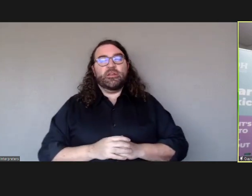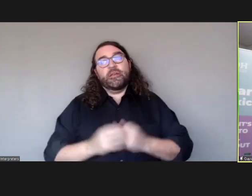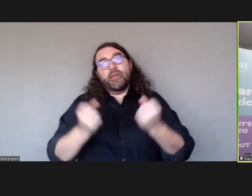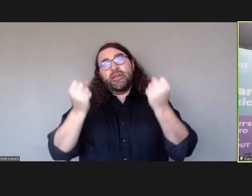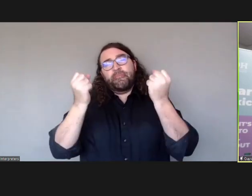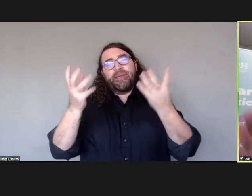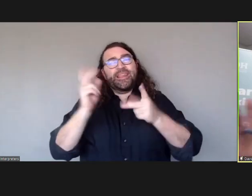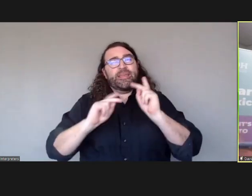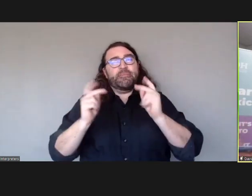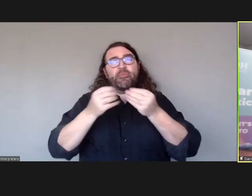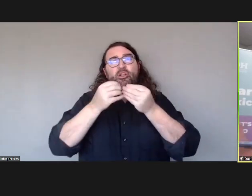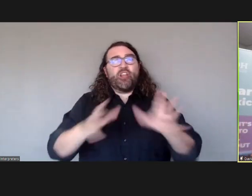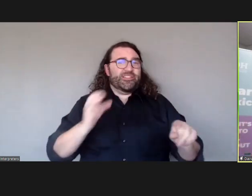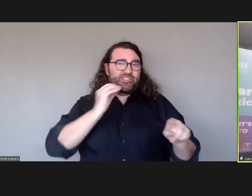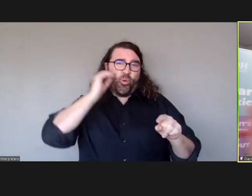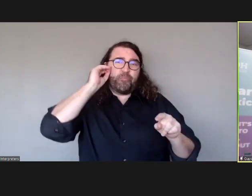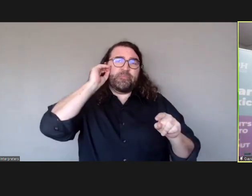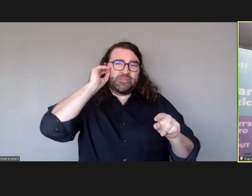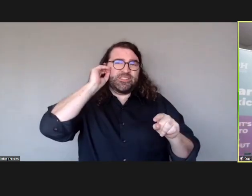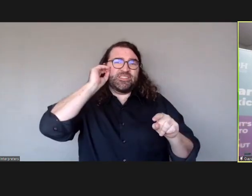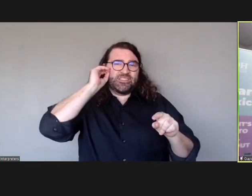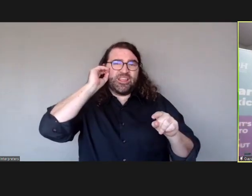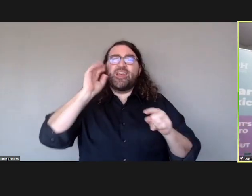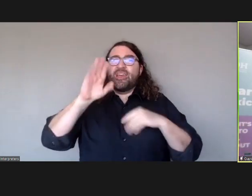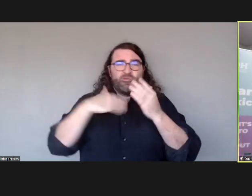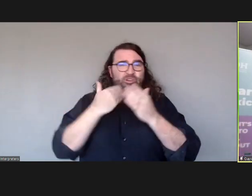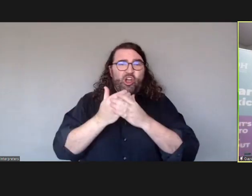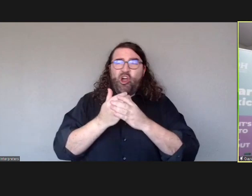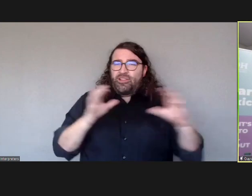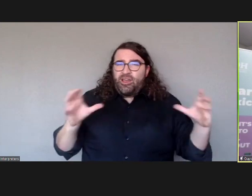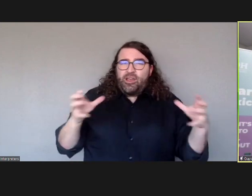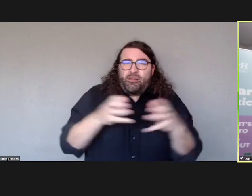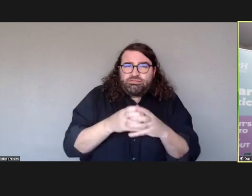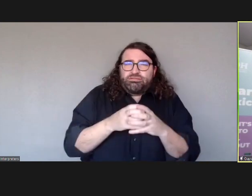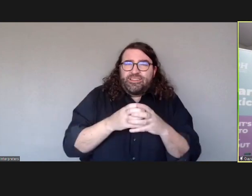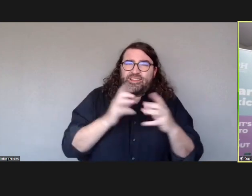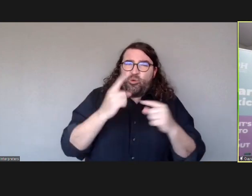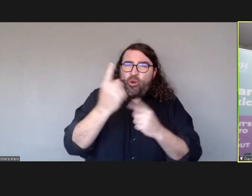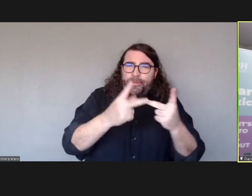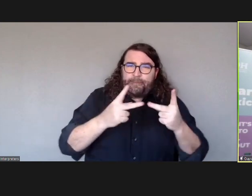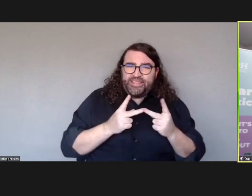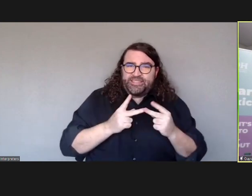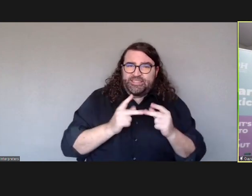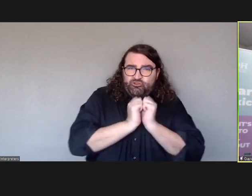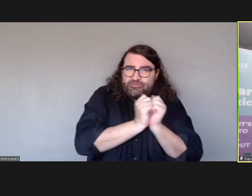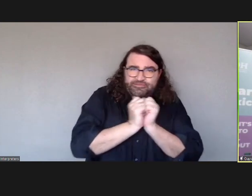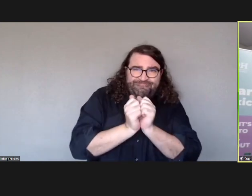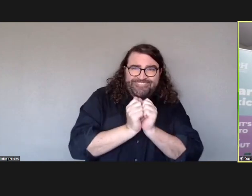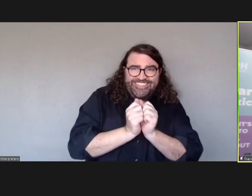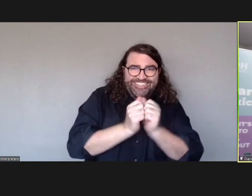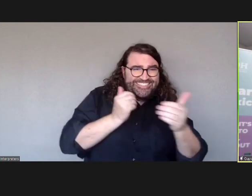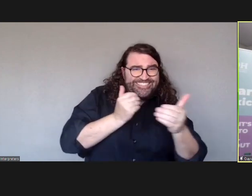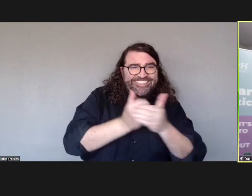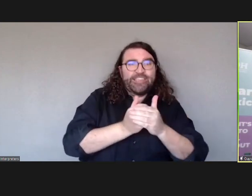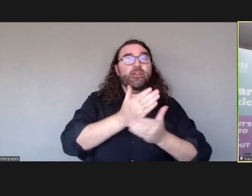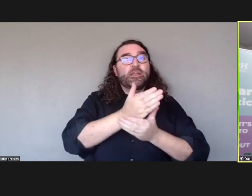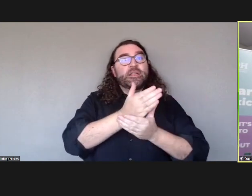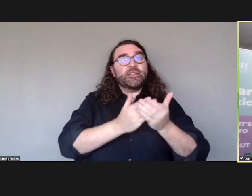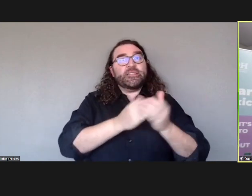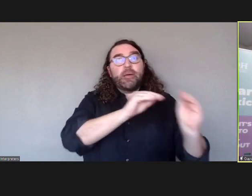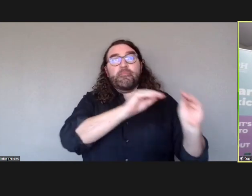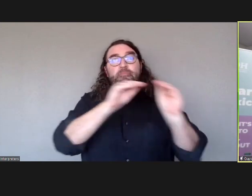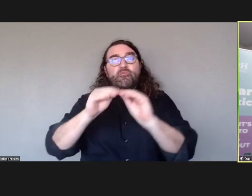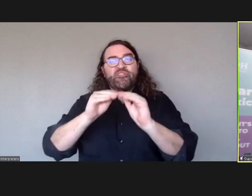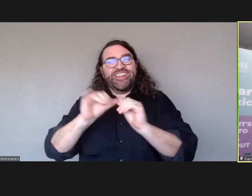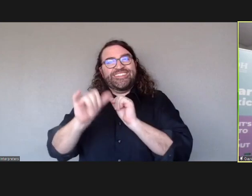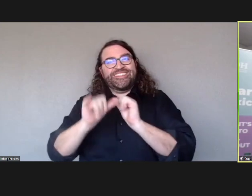homes, went into congregate sheltering. We had one at Glorietta. Other people just moved in with family members nearby or